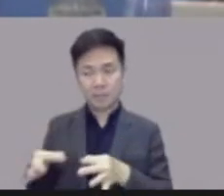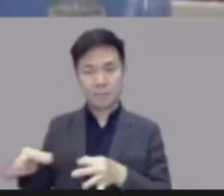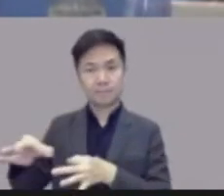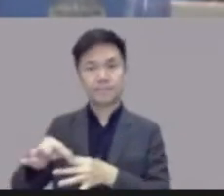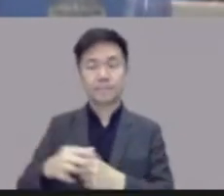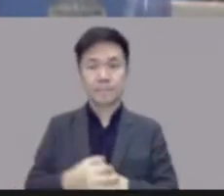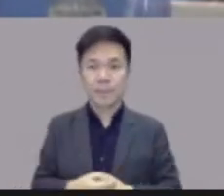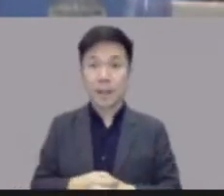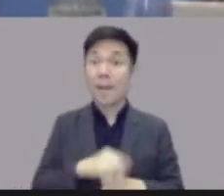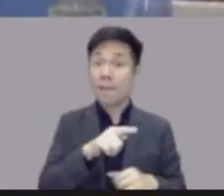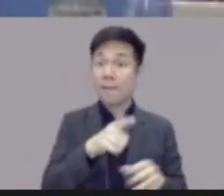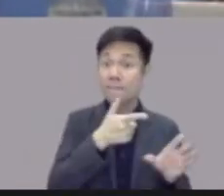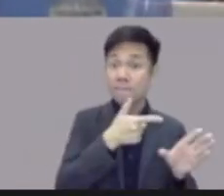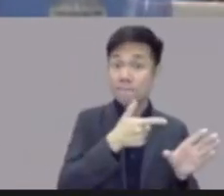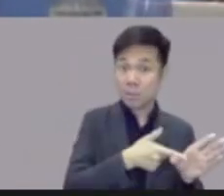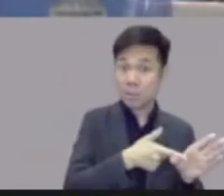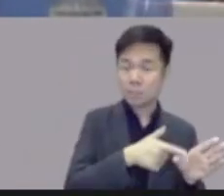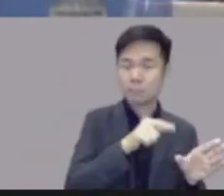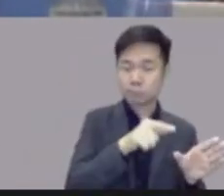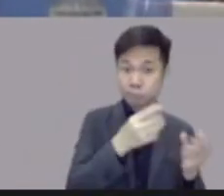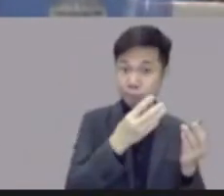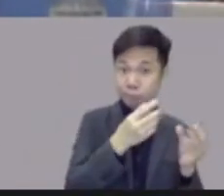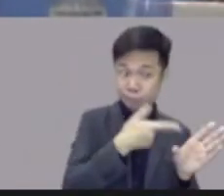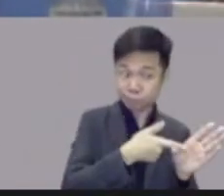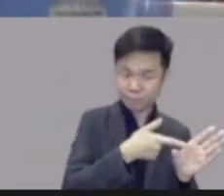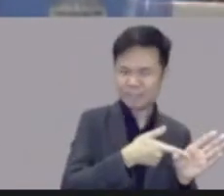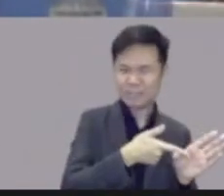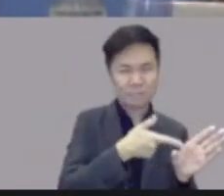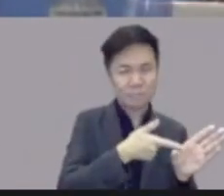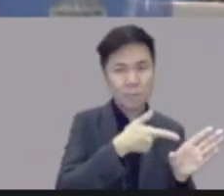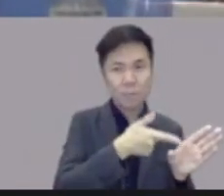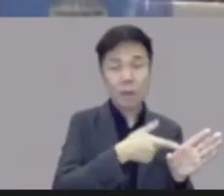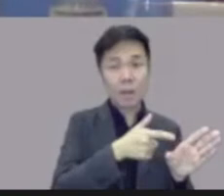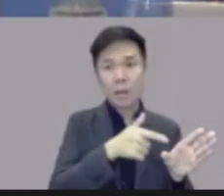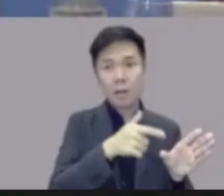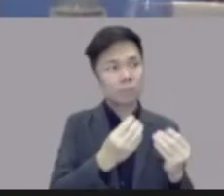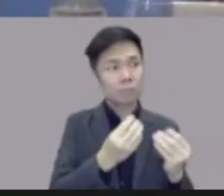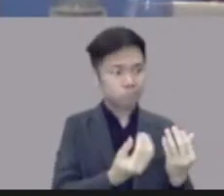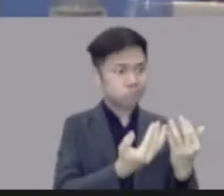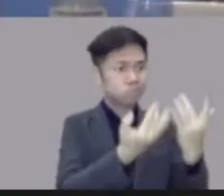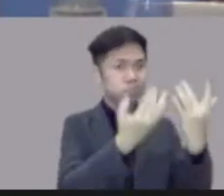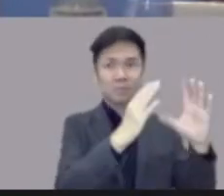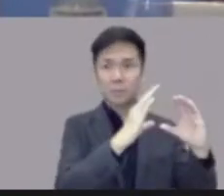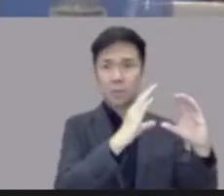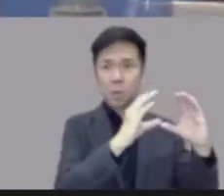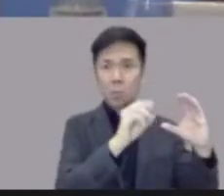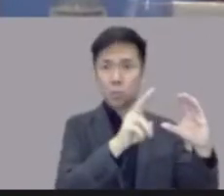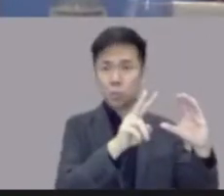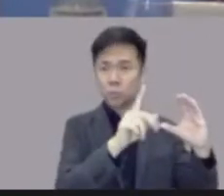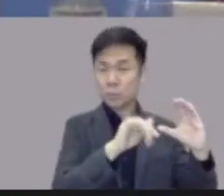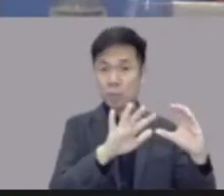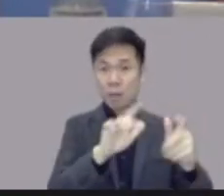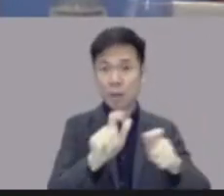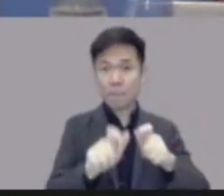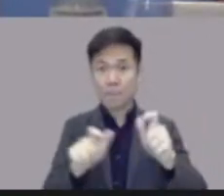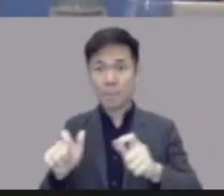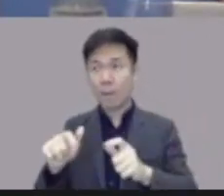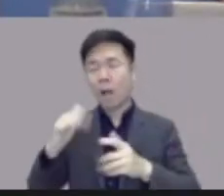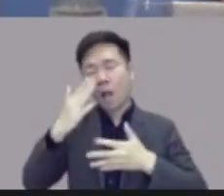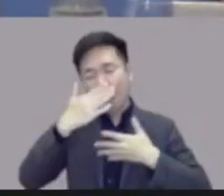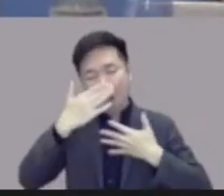fuels has not only led to increased emissions but also puts millions of lives at risks and ex for their exposure to air pollution